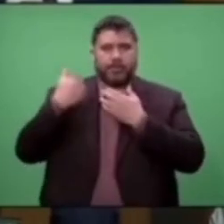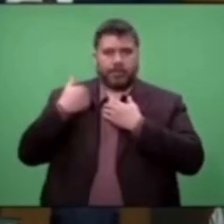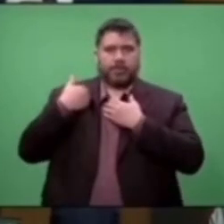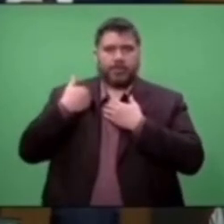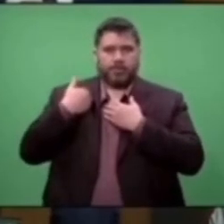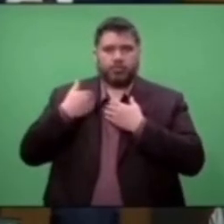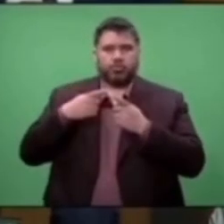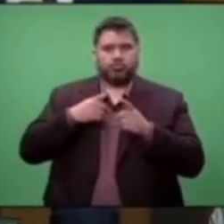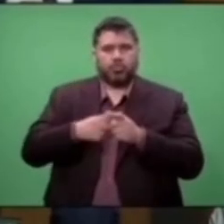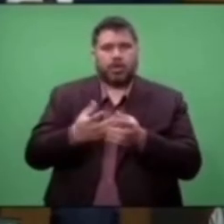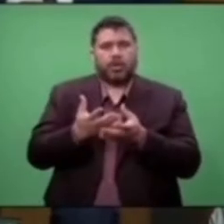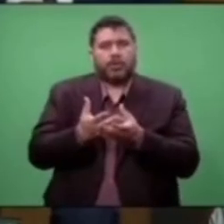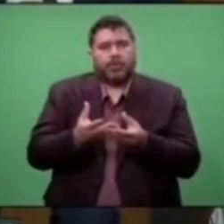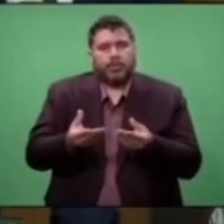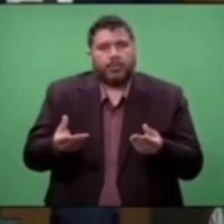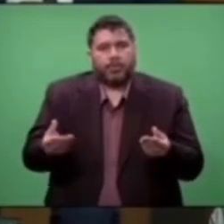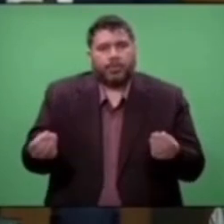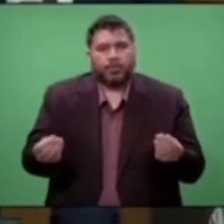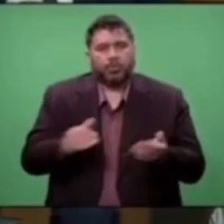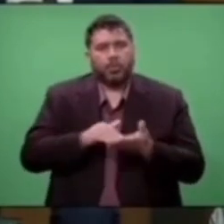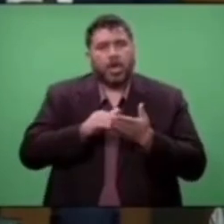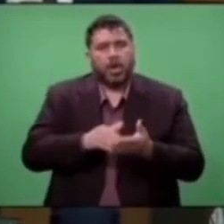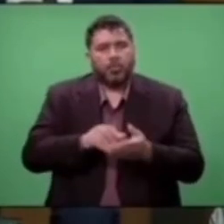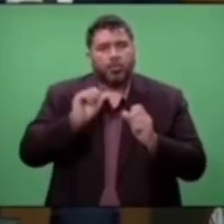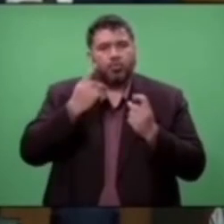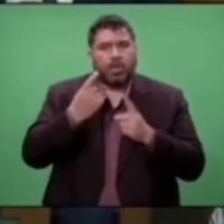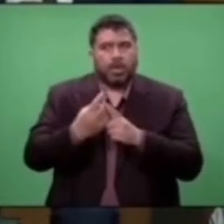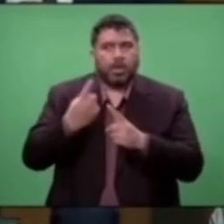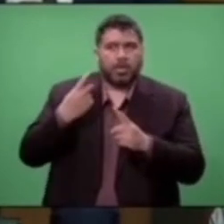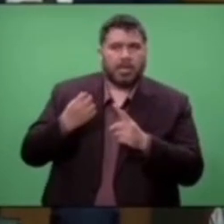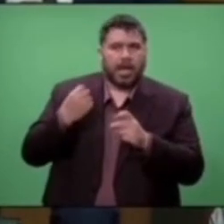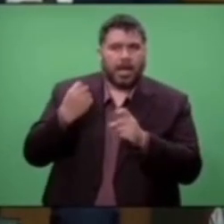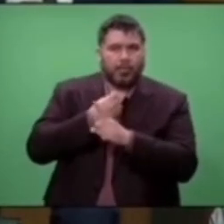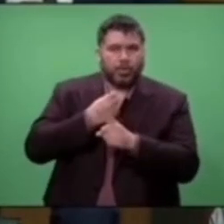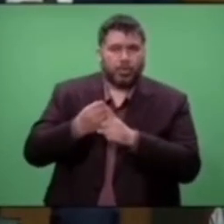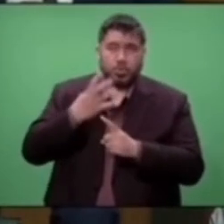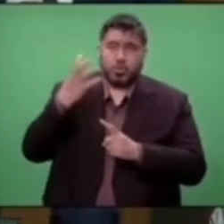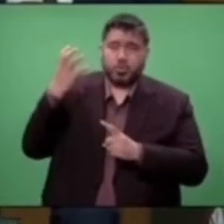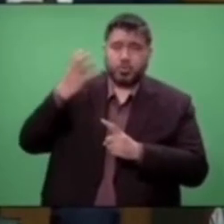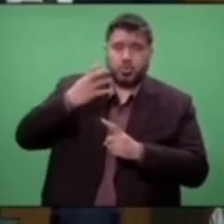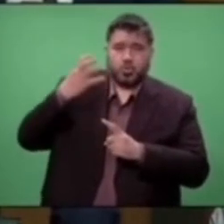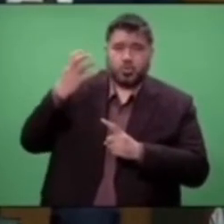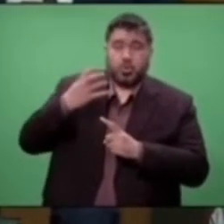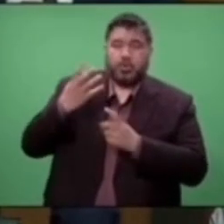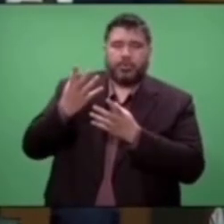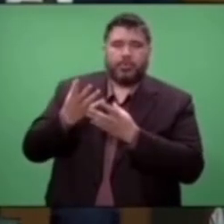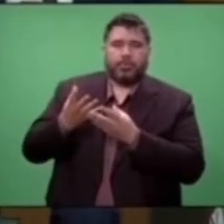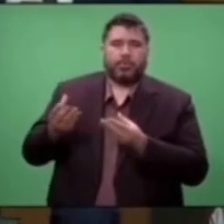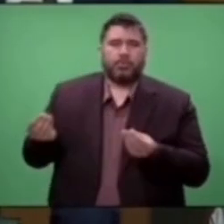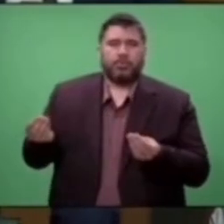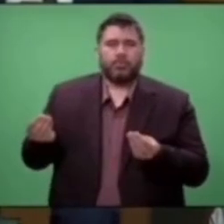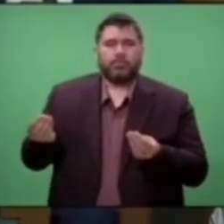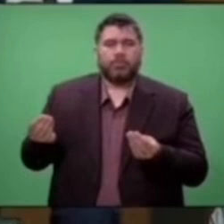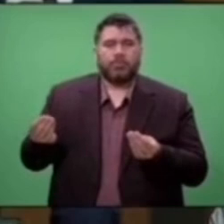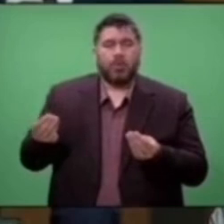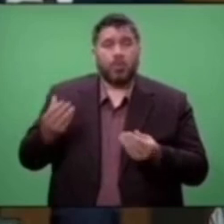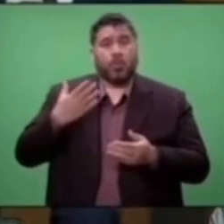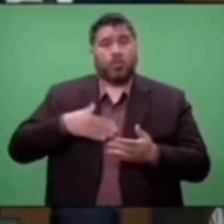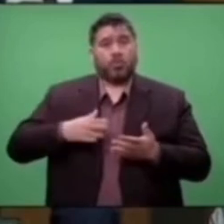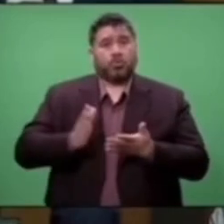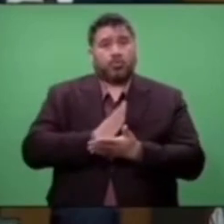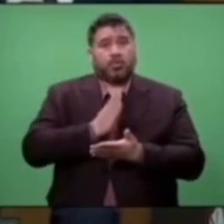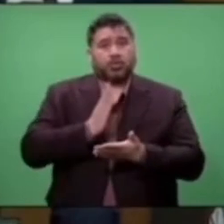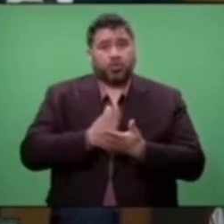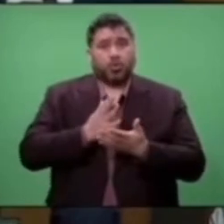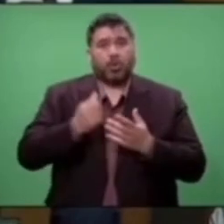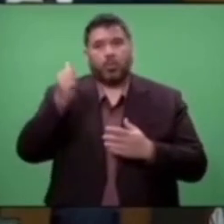from the gravity of your abuse. May the unseen hand of providence shine upon you, the